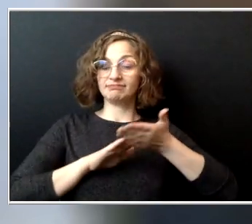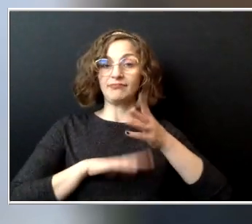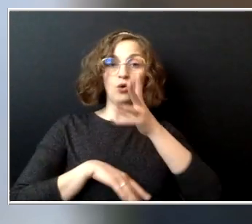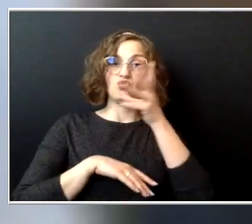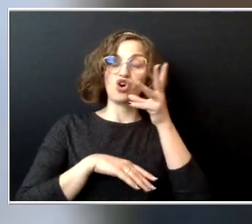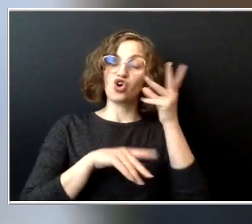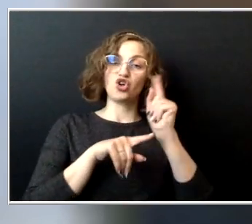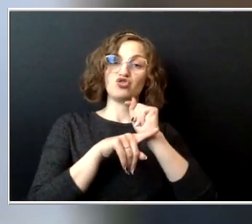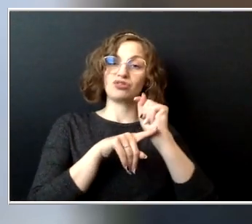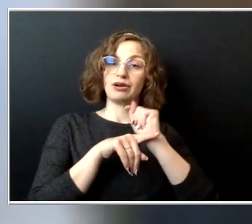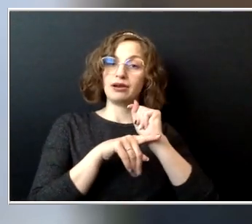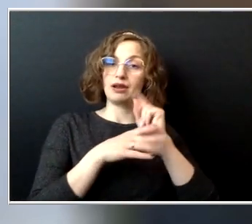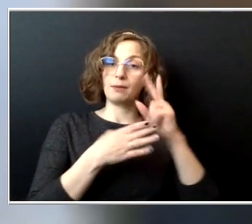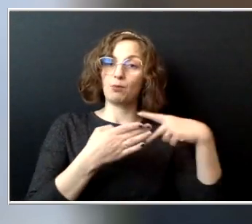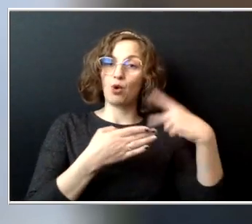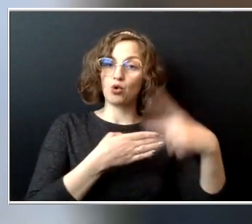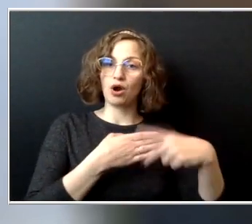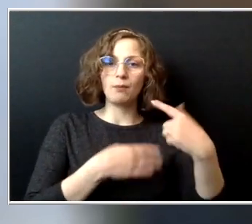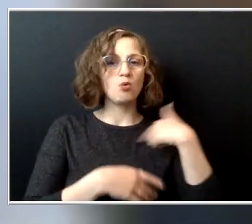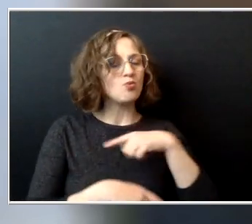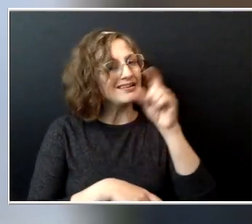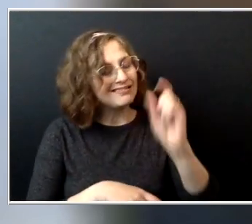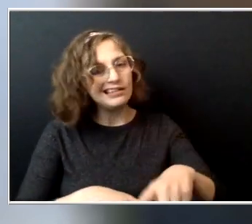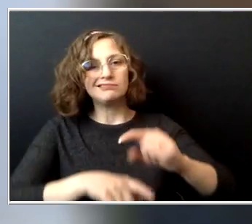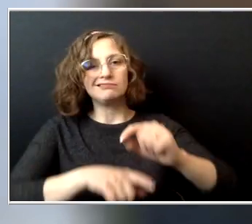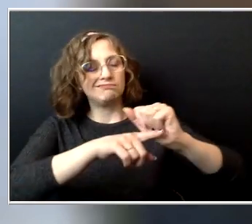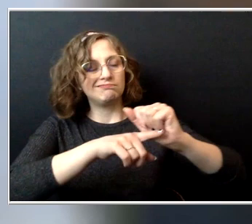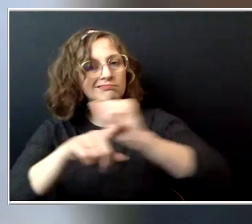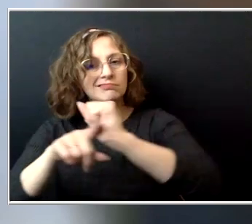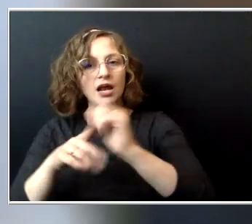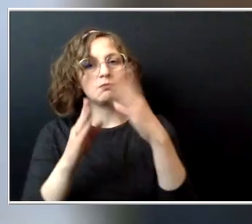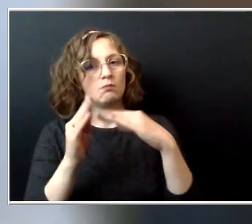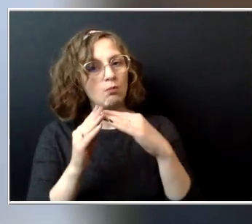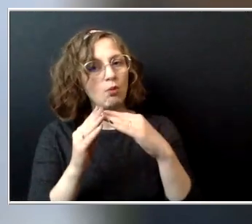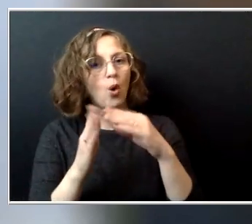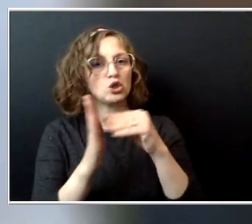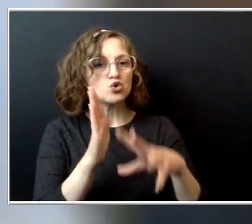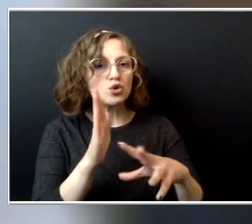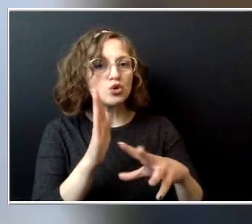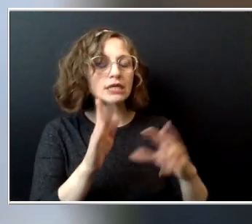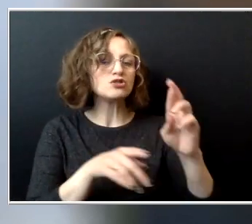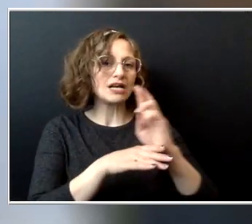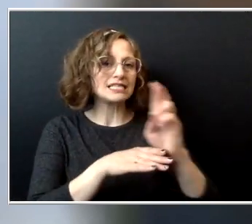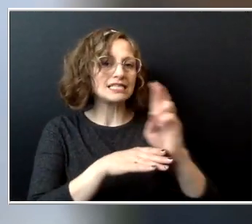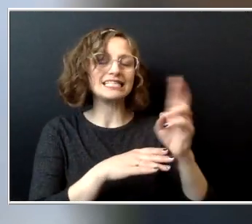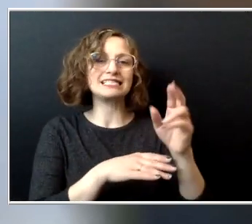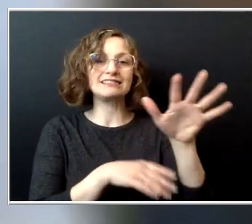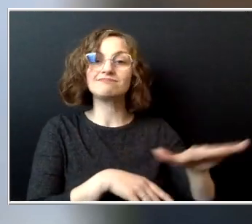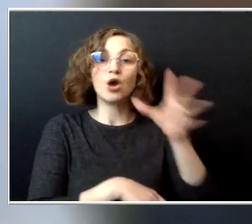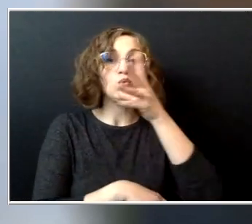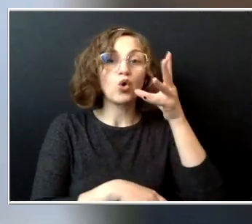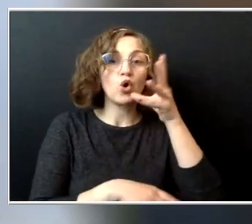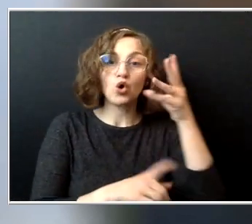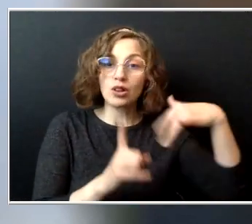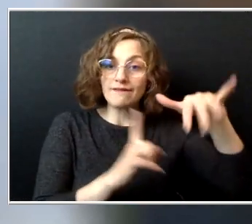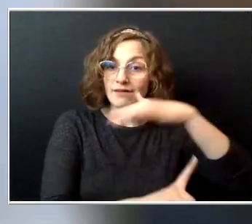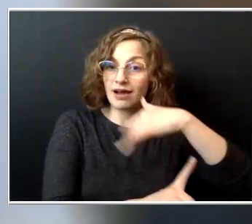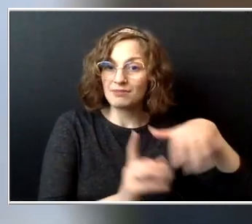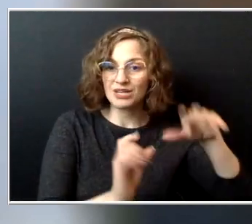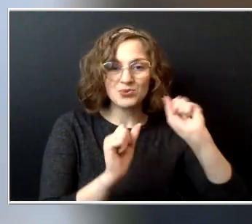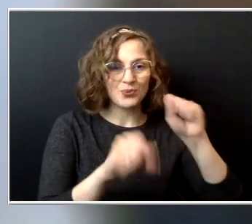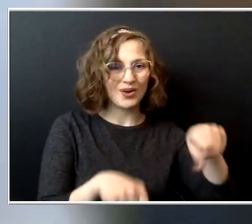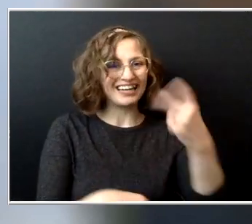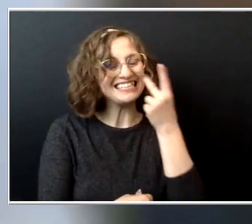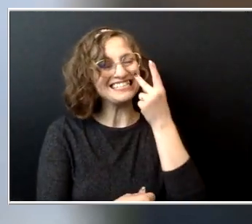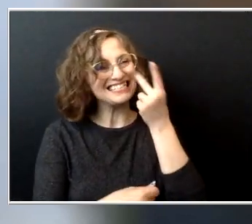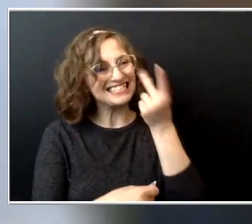there. We need to train more students and residents in rural environments where they can see models of care. They